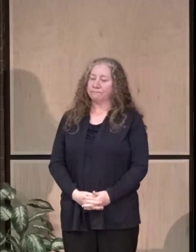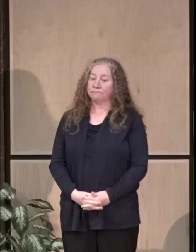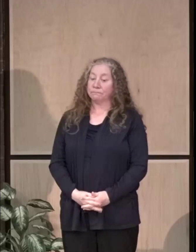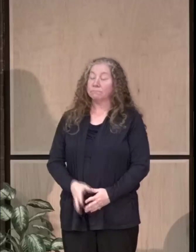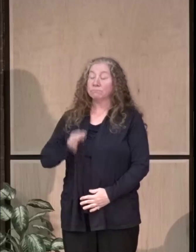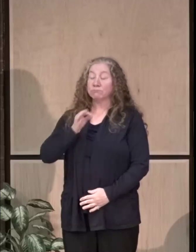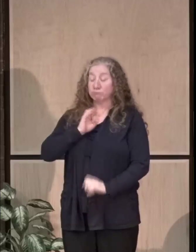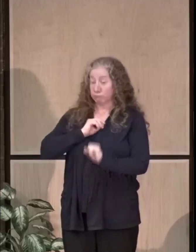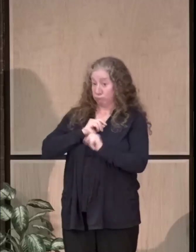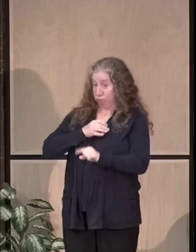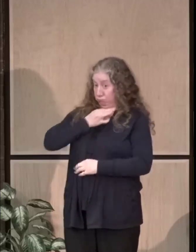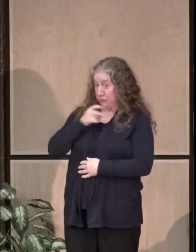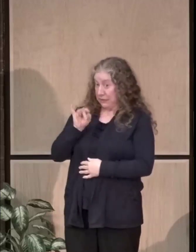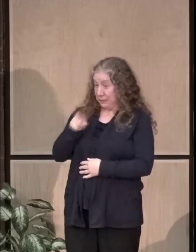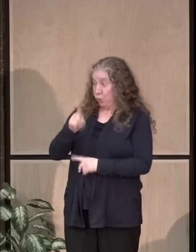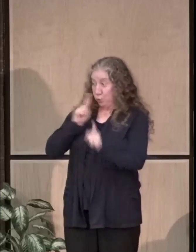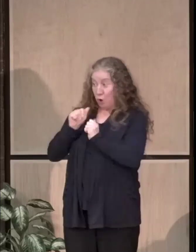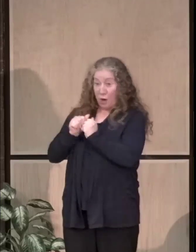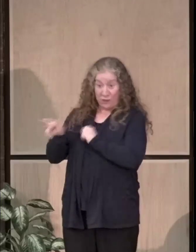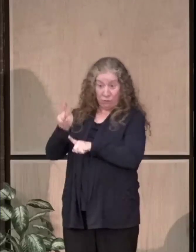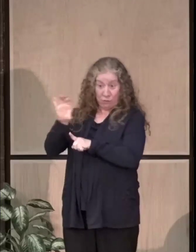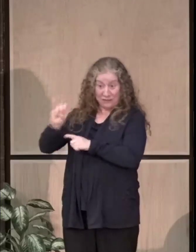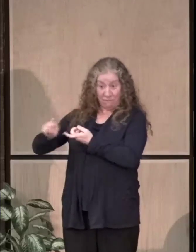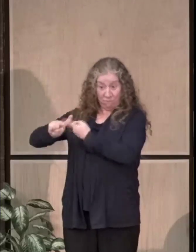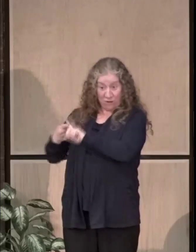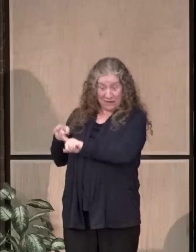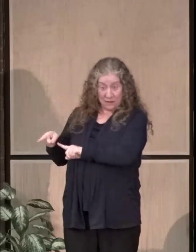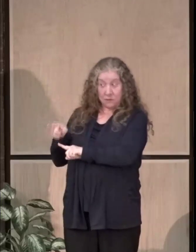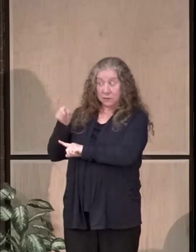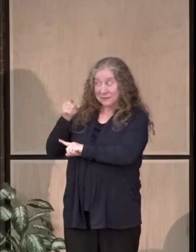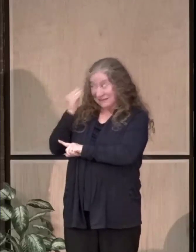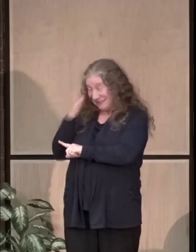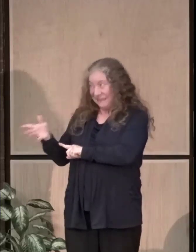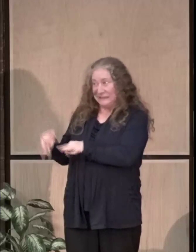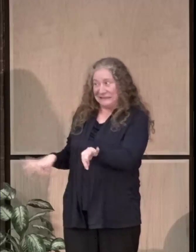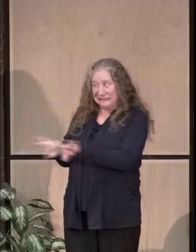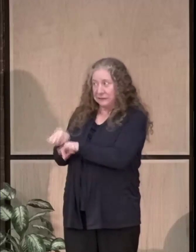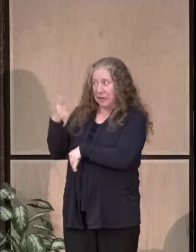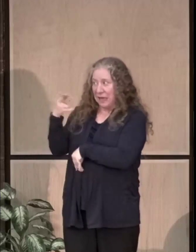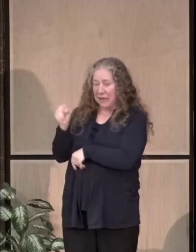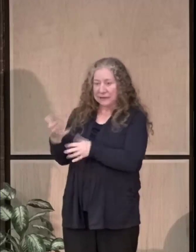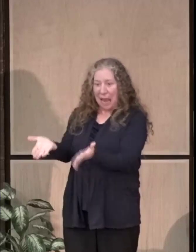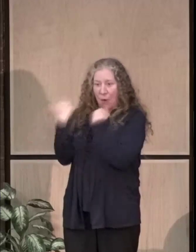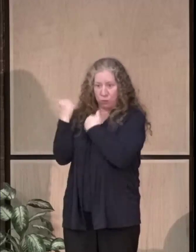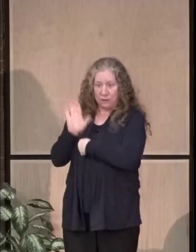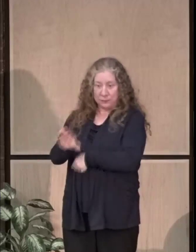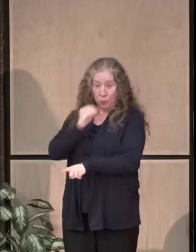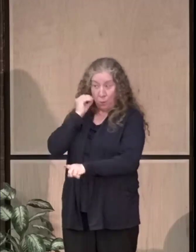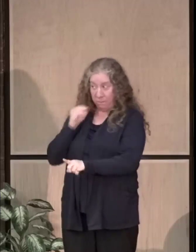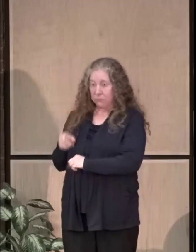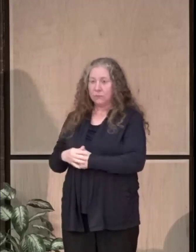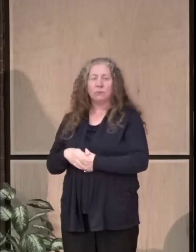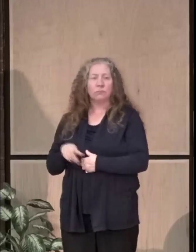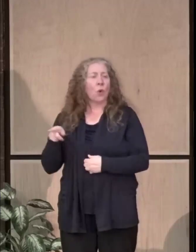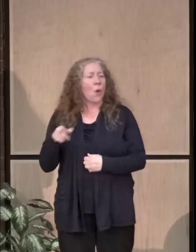did you talk to Hodgson about the need to get the guns out of Card's house? He was